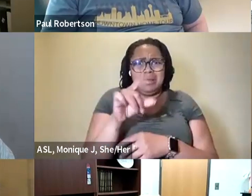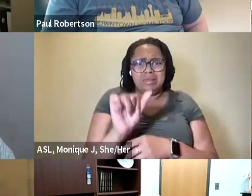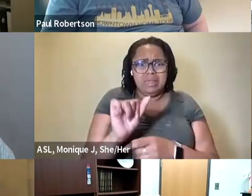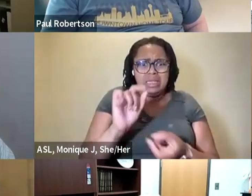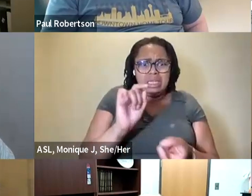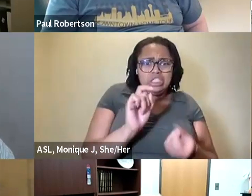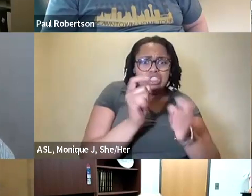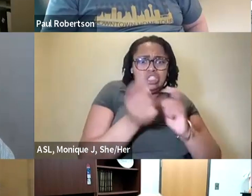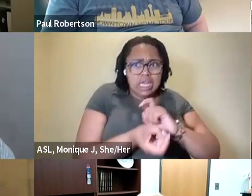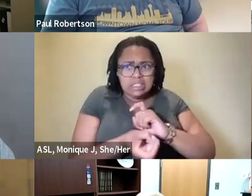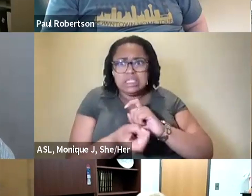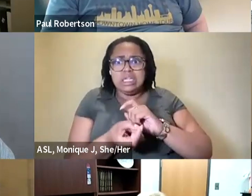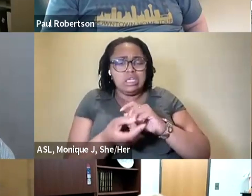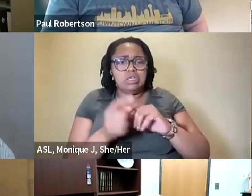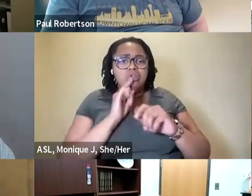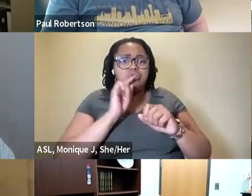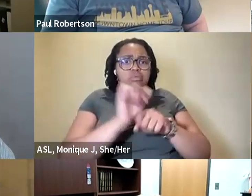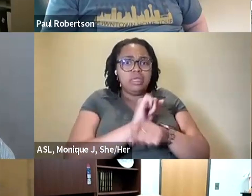But